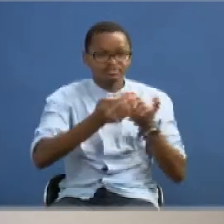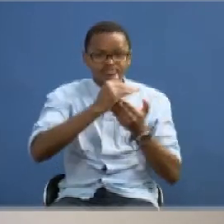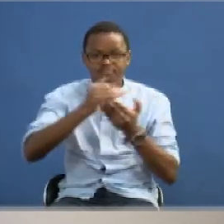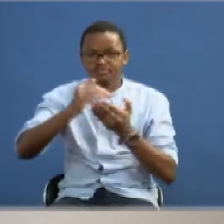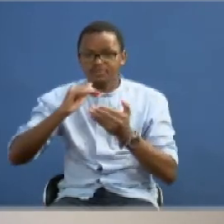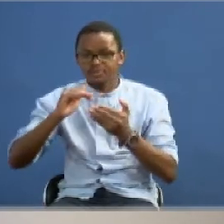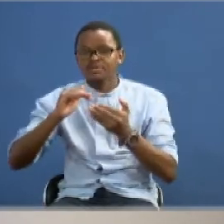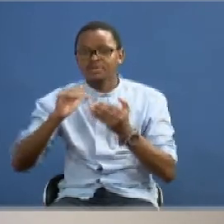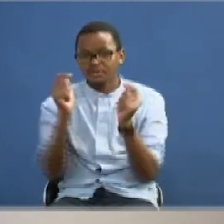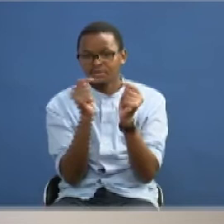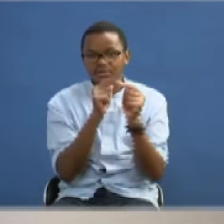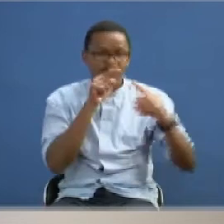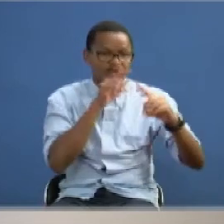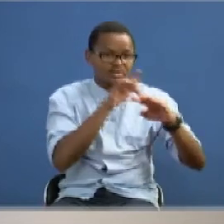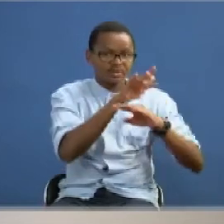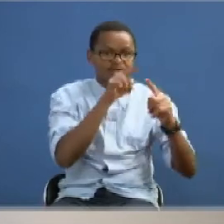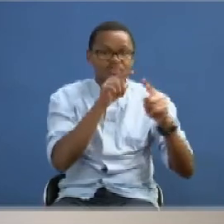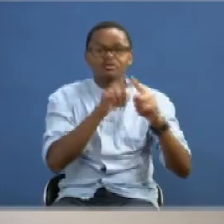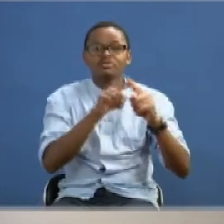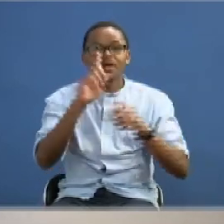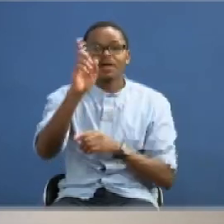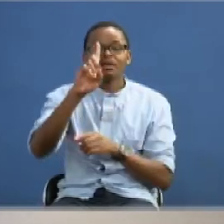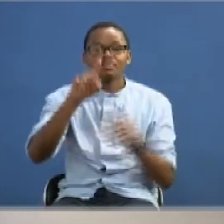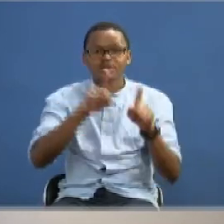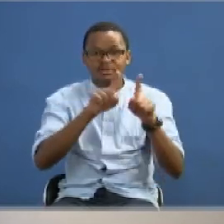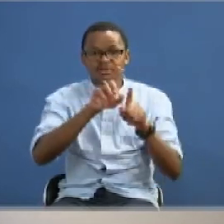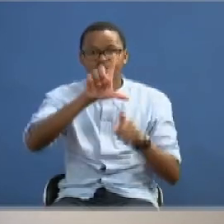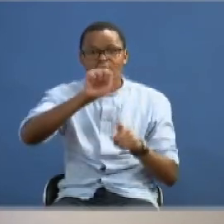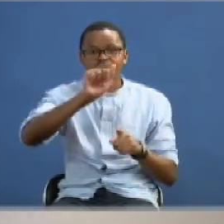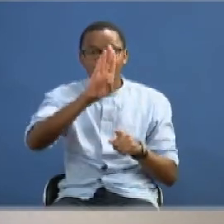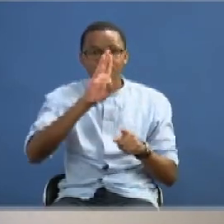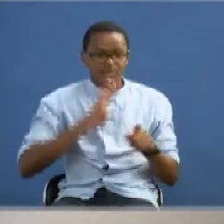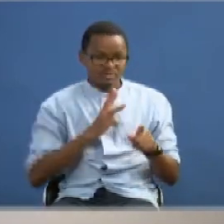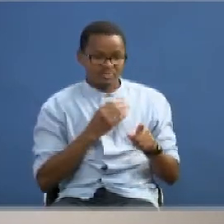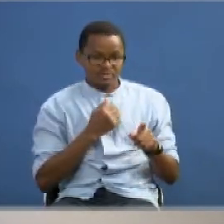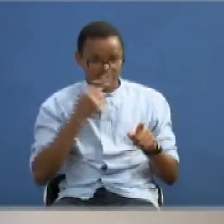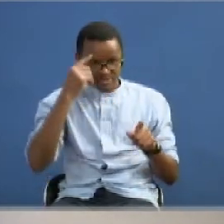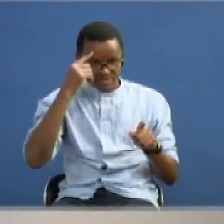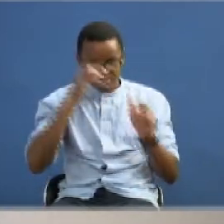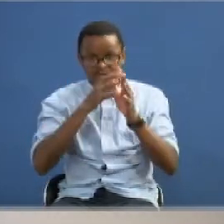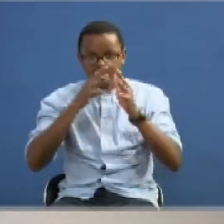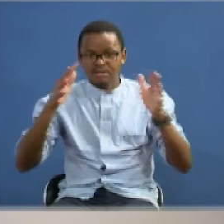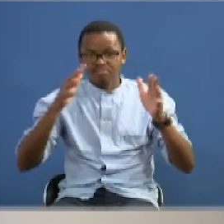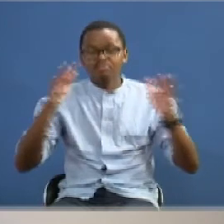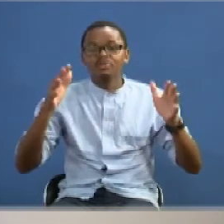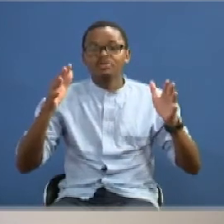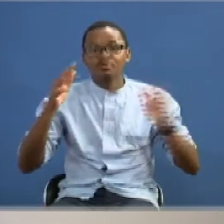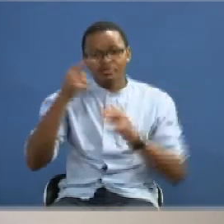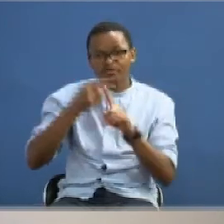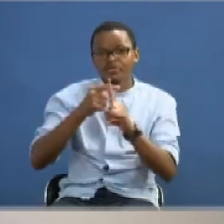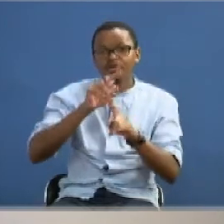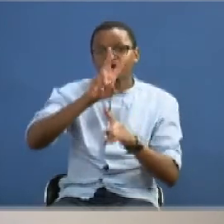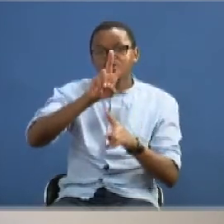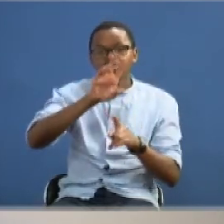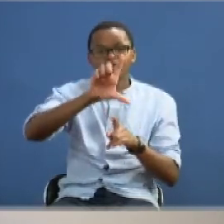samples, we send them to Nairobi, KEMRI, a national influenza lab. And we have seen expansion of these labs from